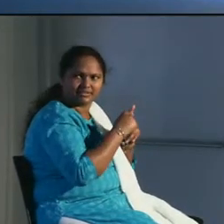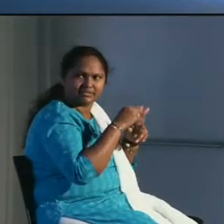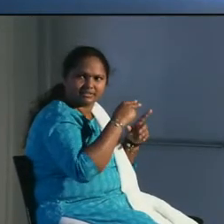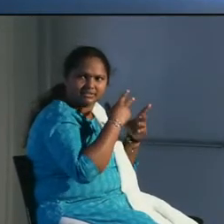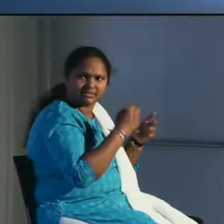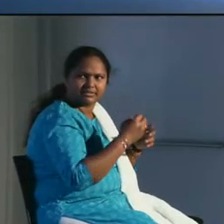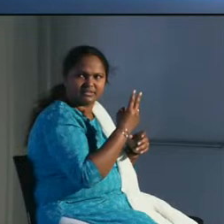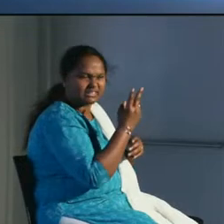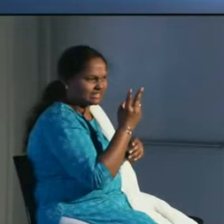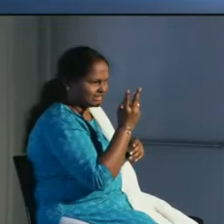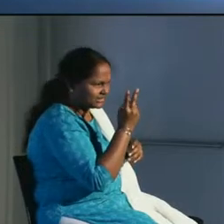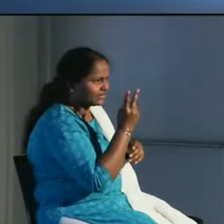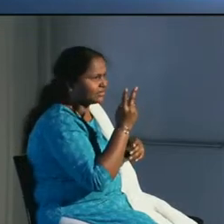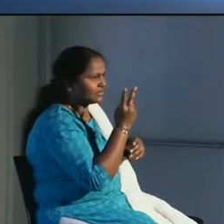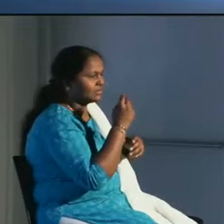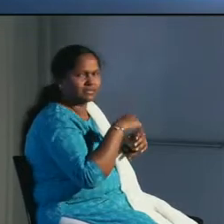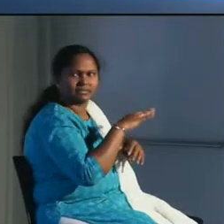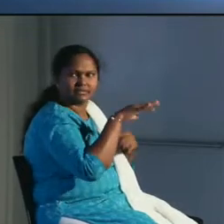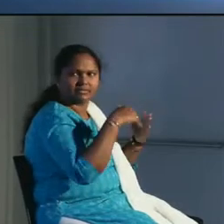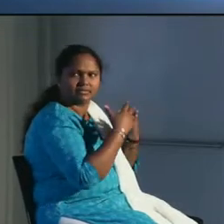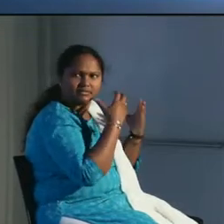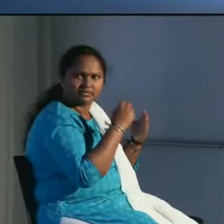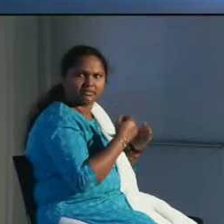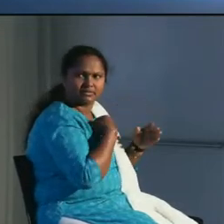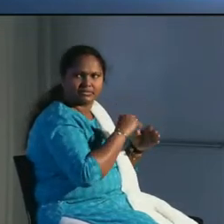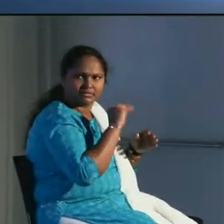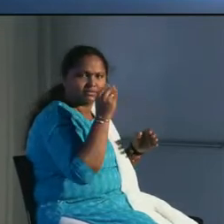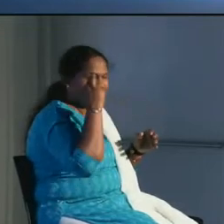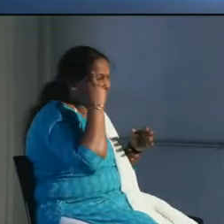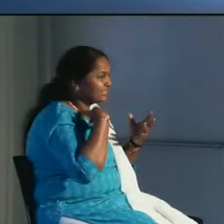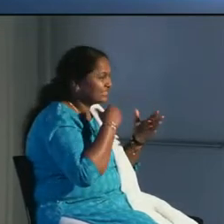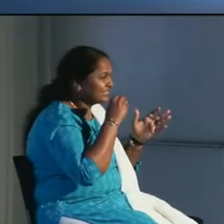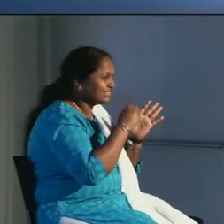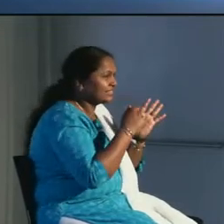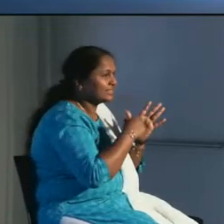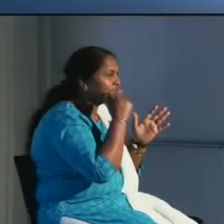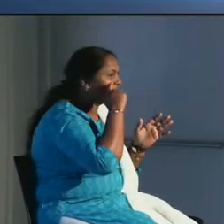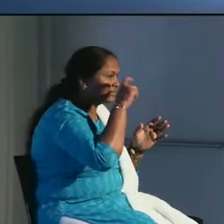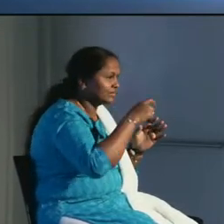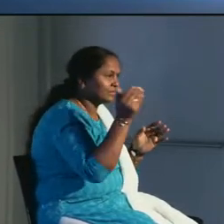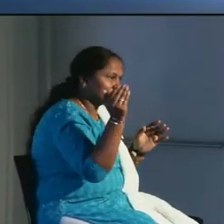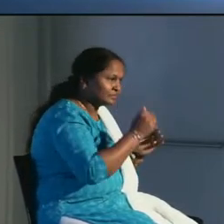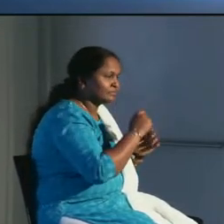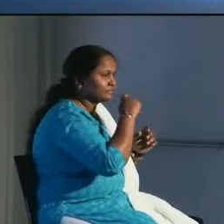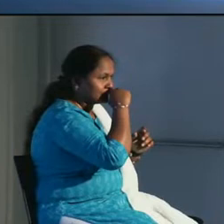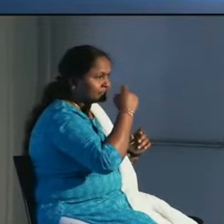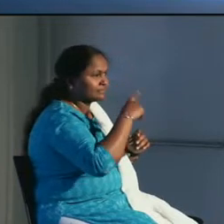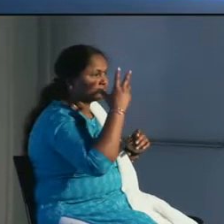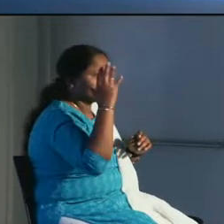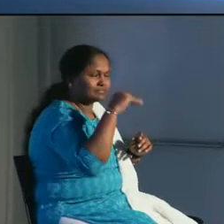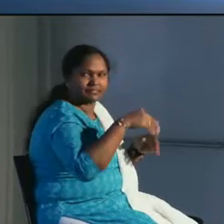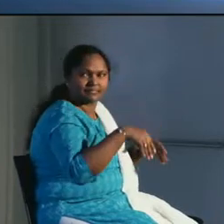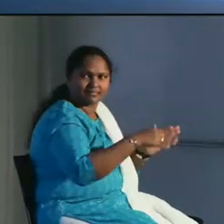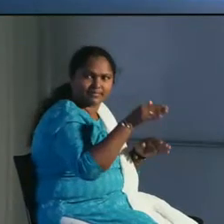my third piece in this hall, but why I put the slide there was a guy who came by from the other side of